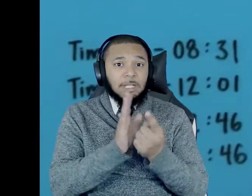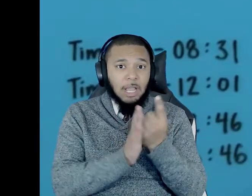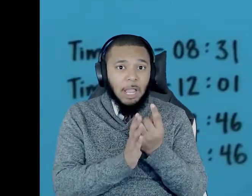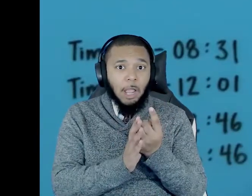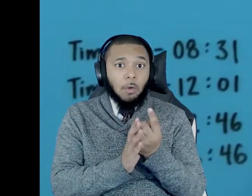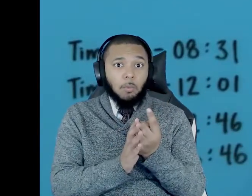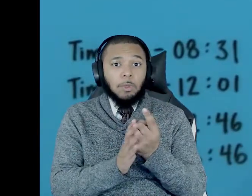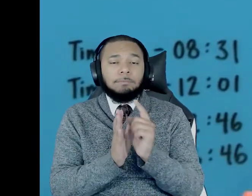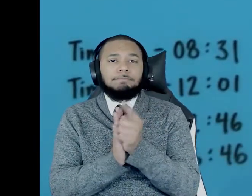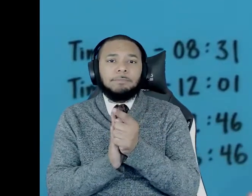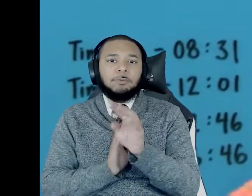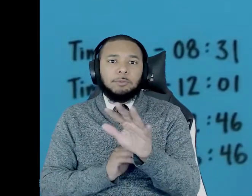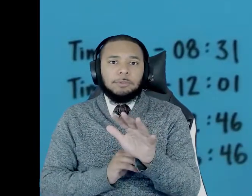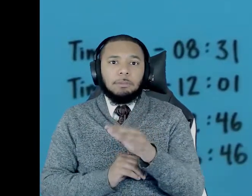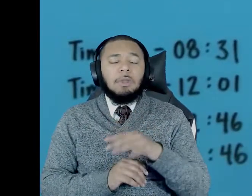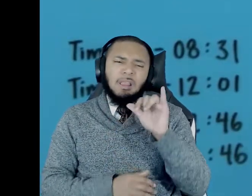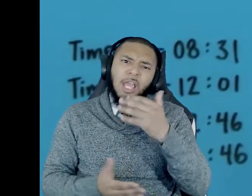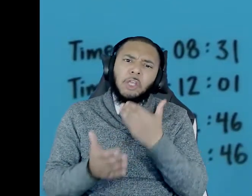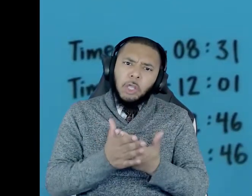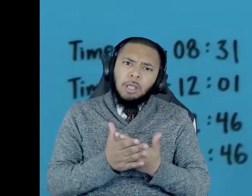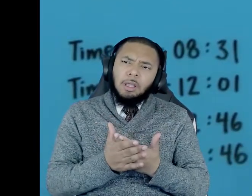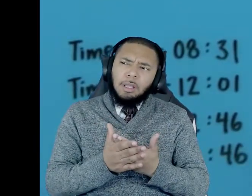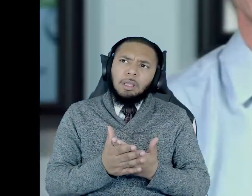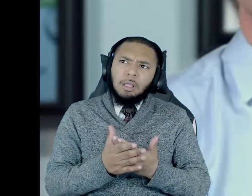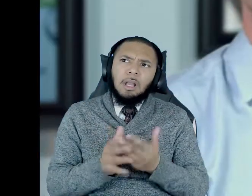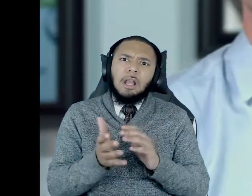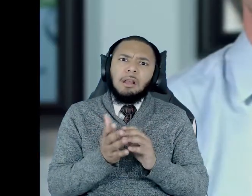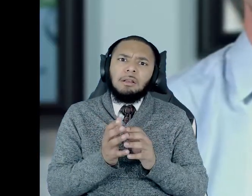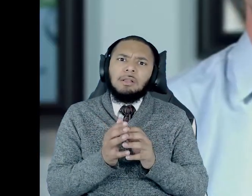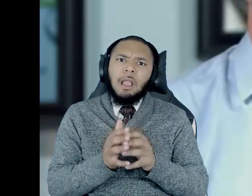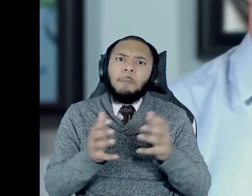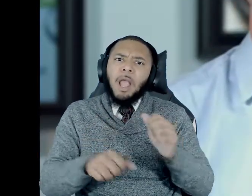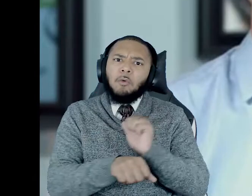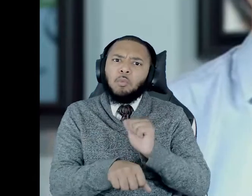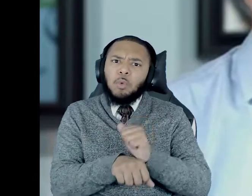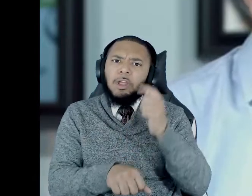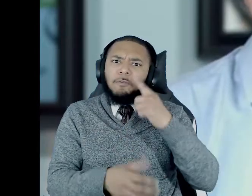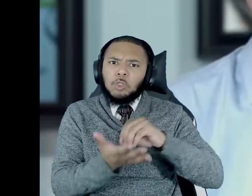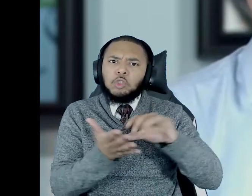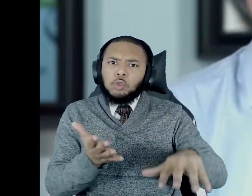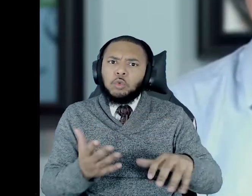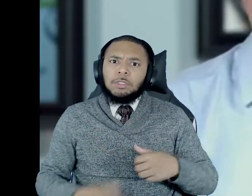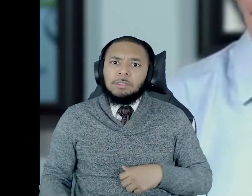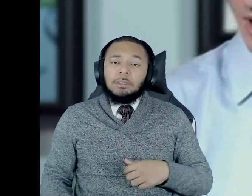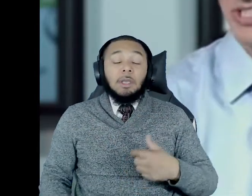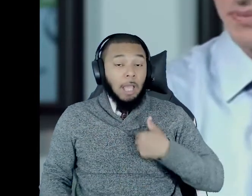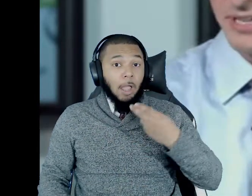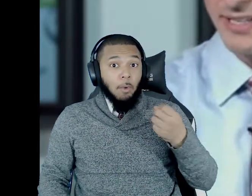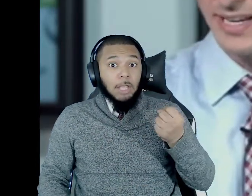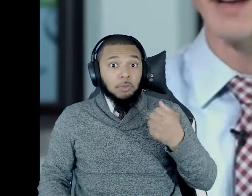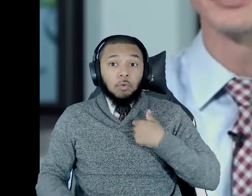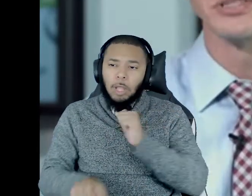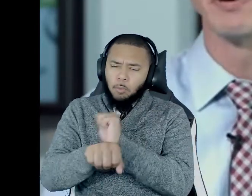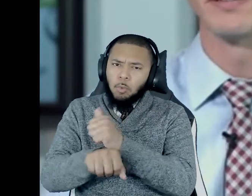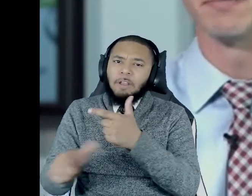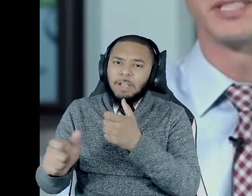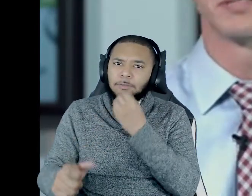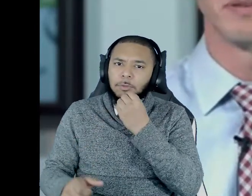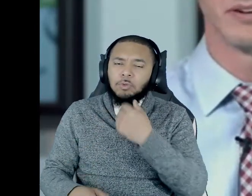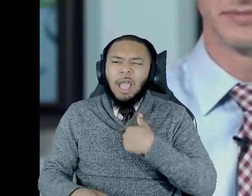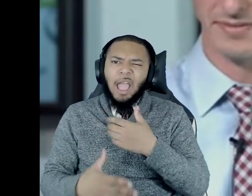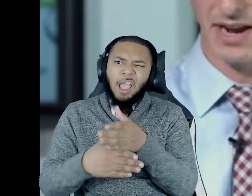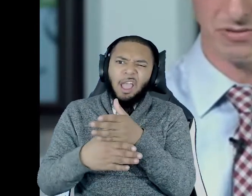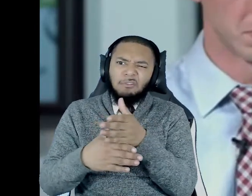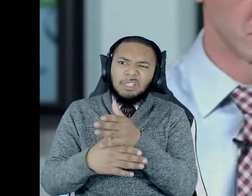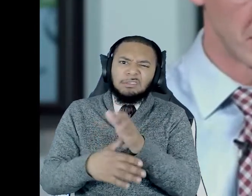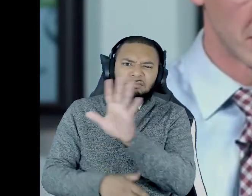reasonable timesheet, especially if you're a student. When I worked at a fast food restaurant when I was going to high school, I would typically average about this